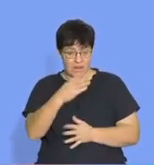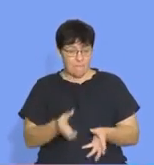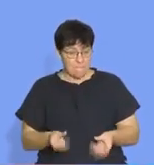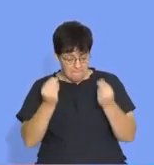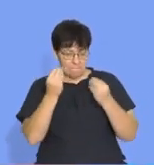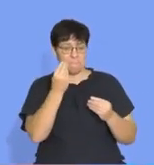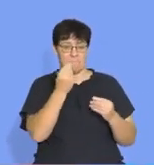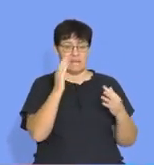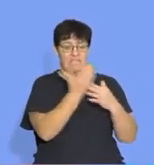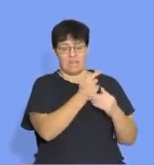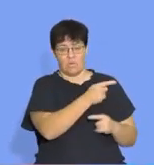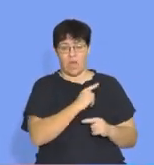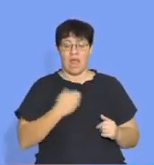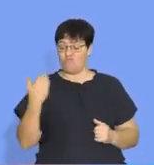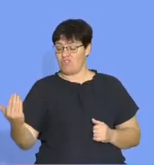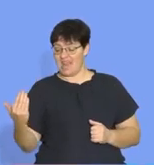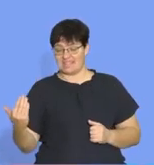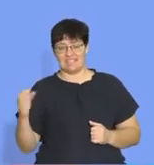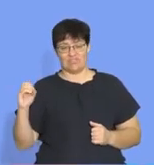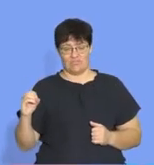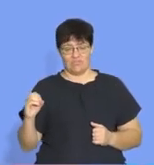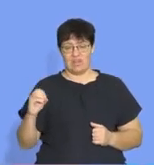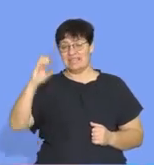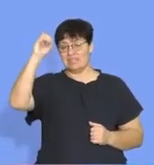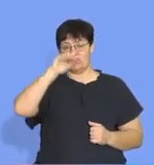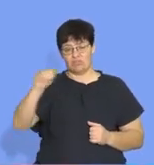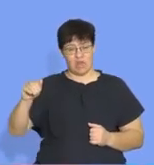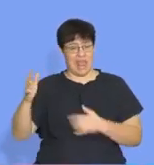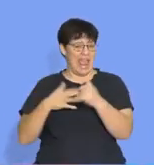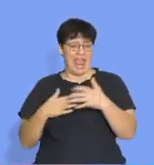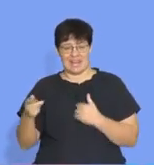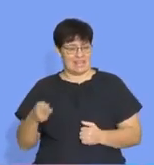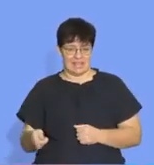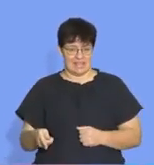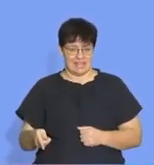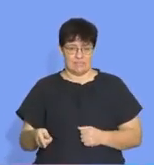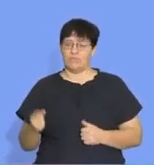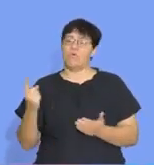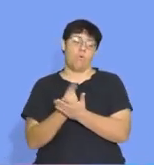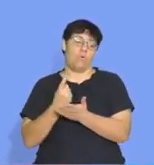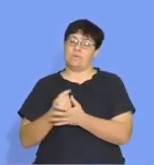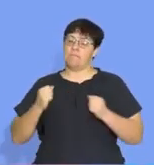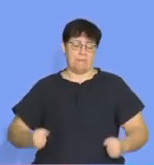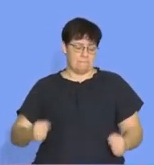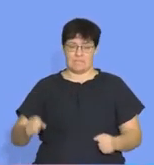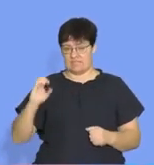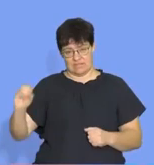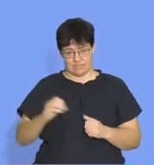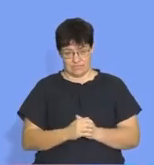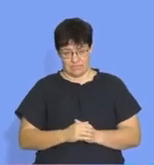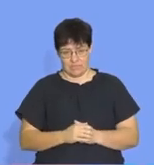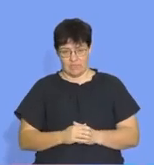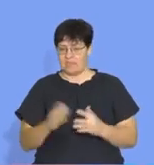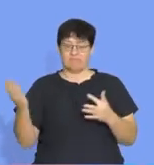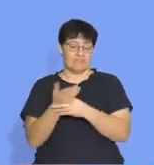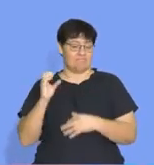side, because it's zero, remember anything, zero divided by anything, I mean, will always be zero. I just cannot divide by